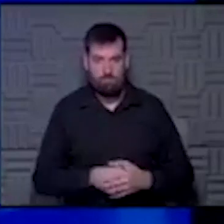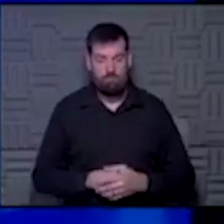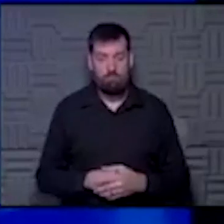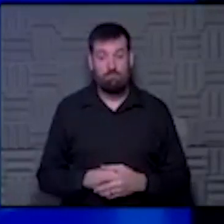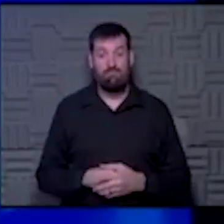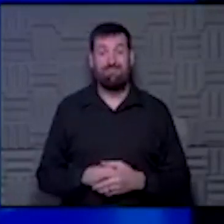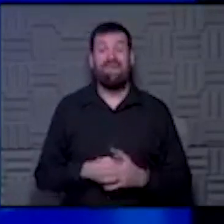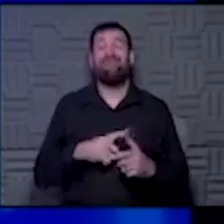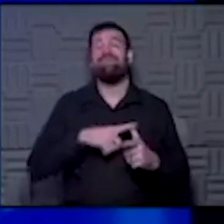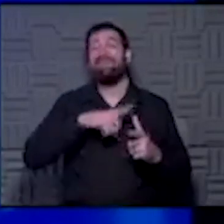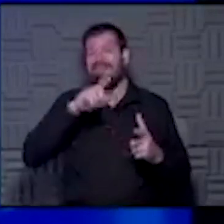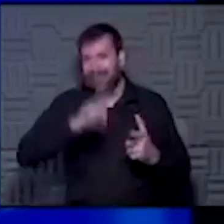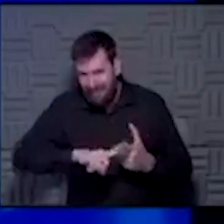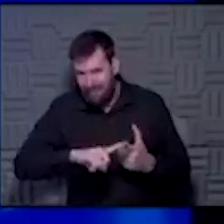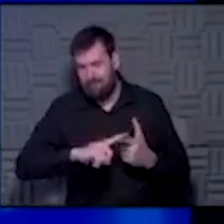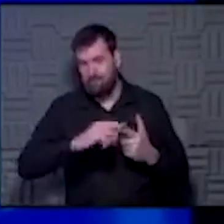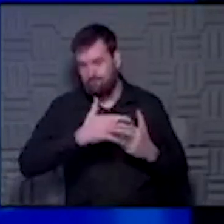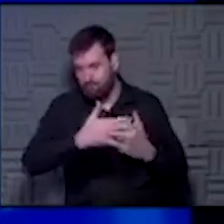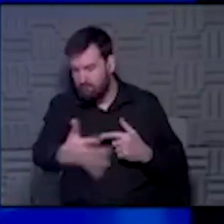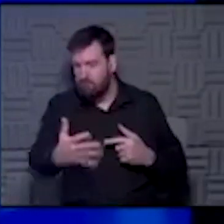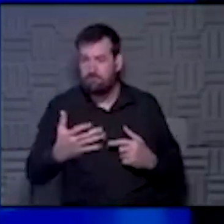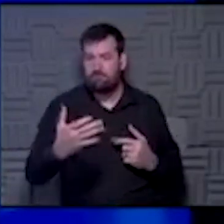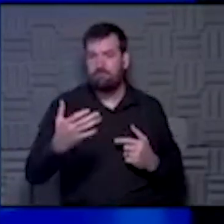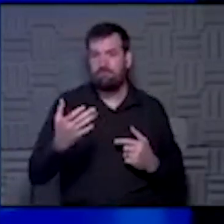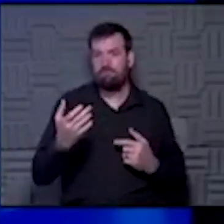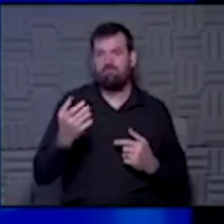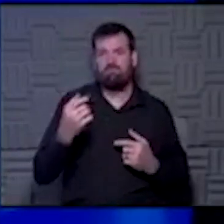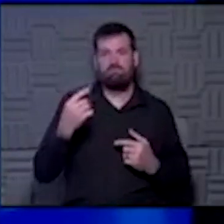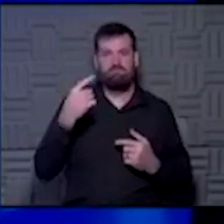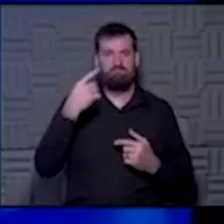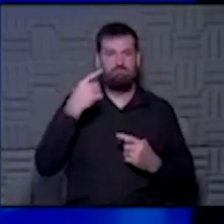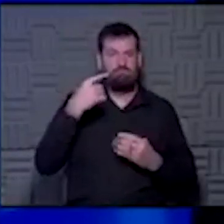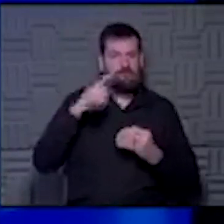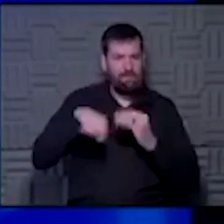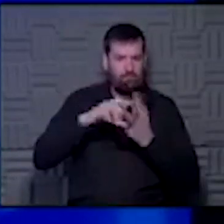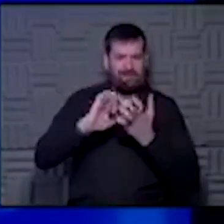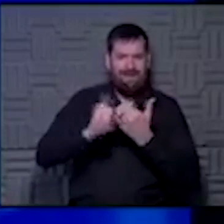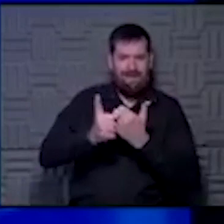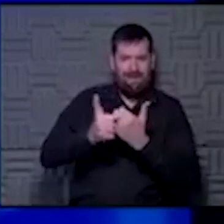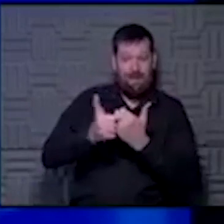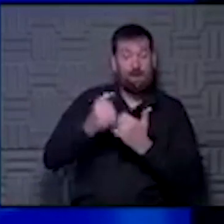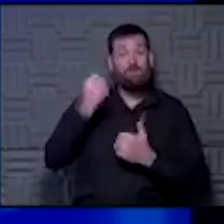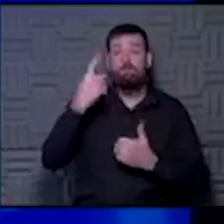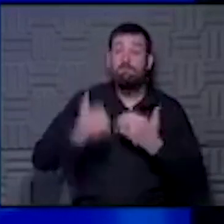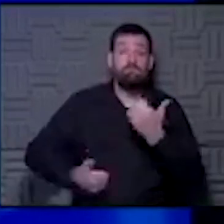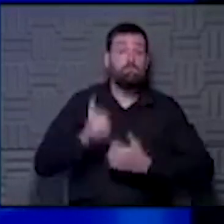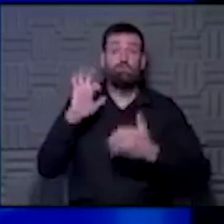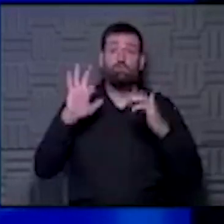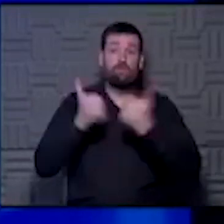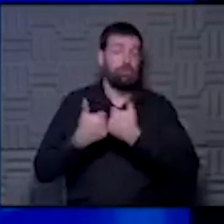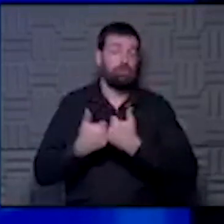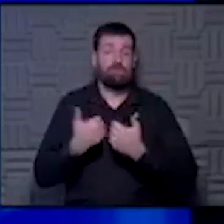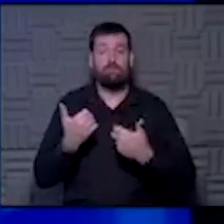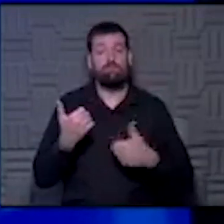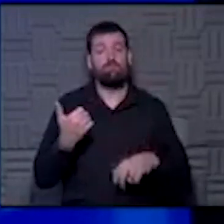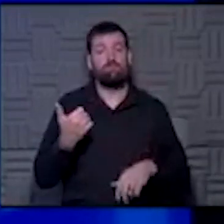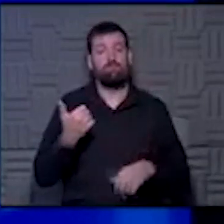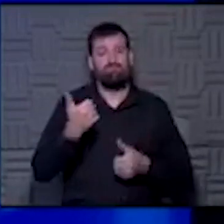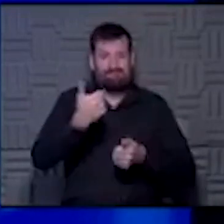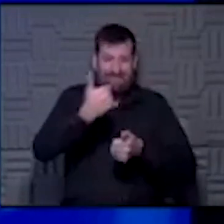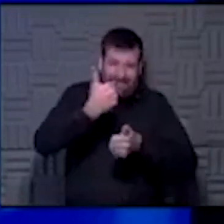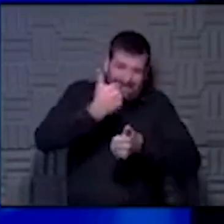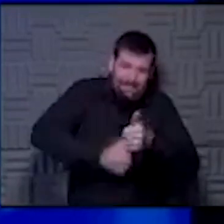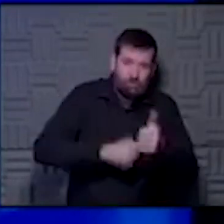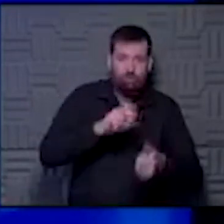then we would start to understand a bit about logistics. Now, I think the challenging part is each of the different